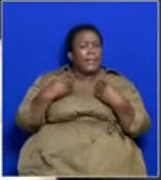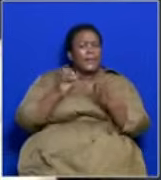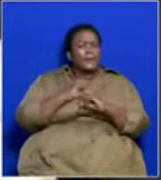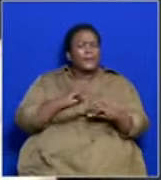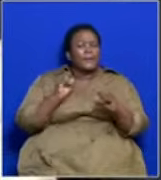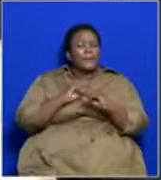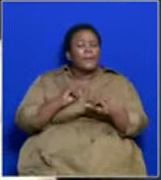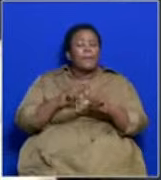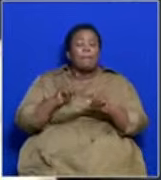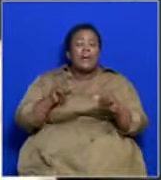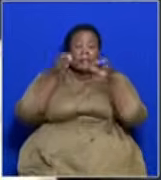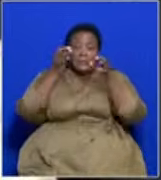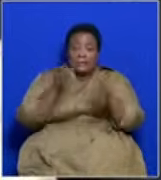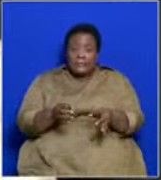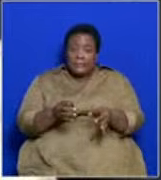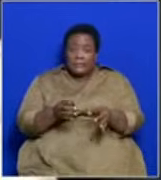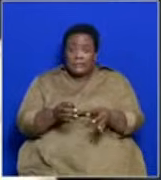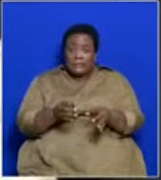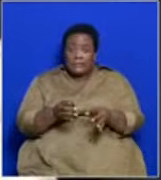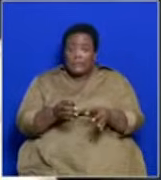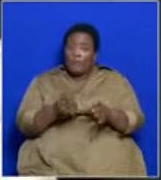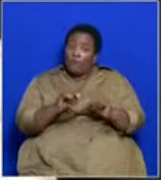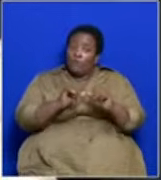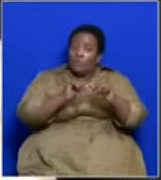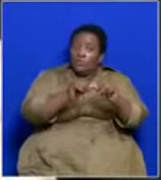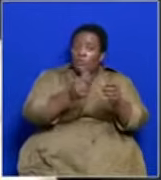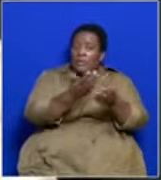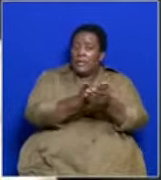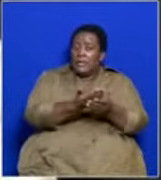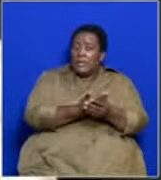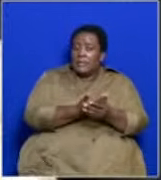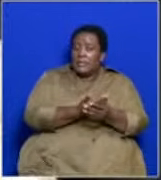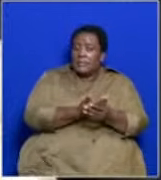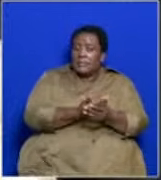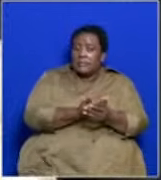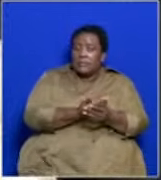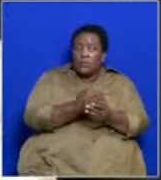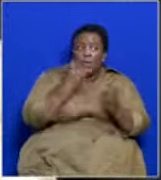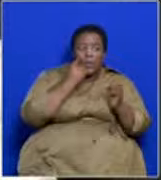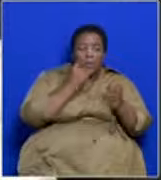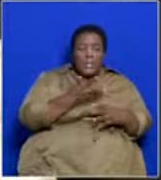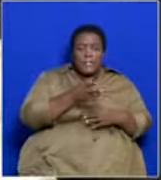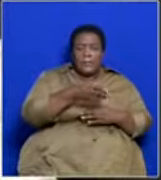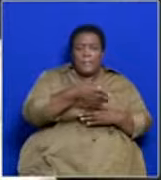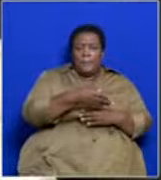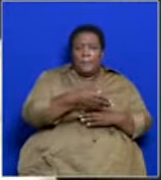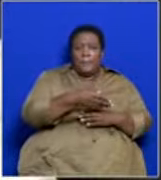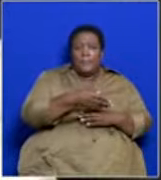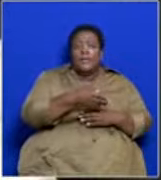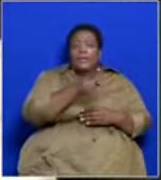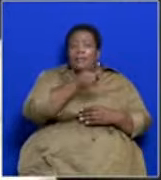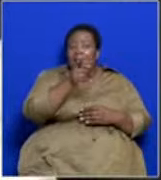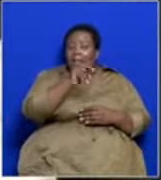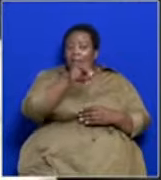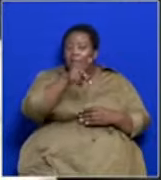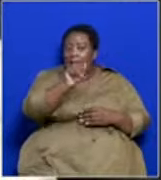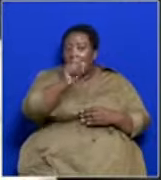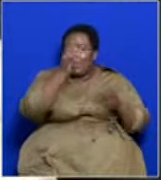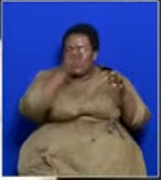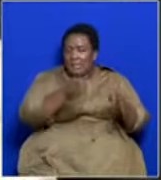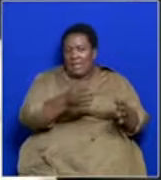prosecuting without the witness lies with them. There was another case, a simple